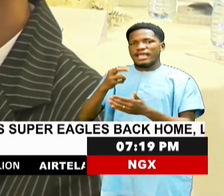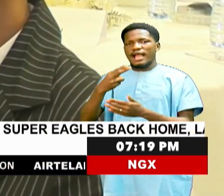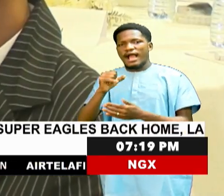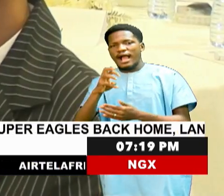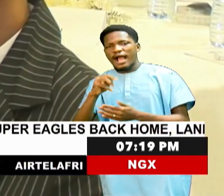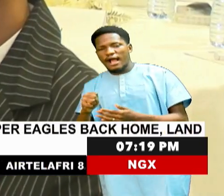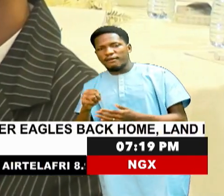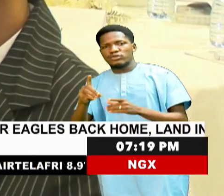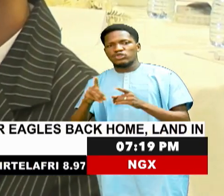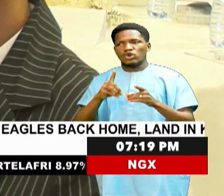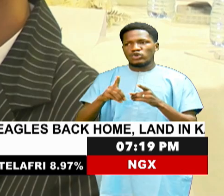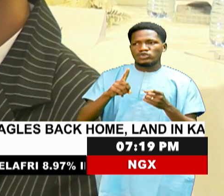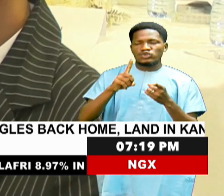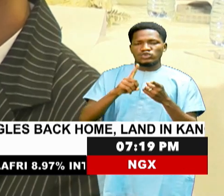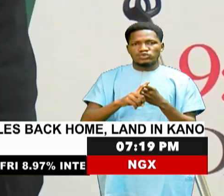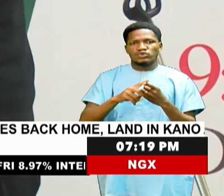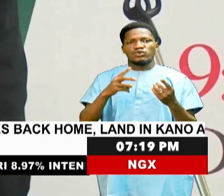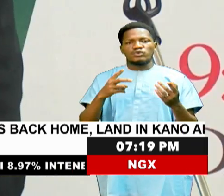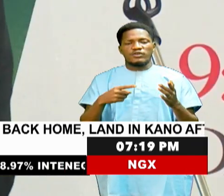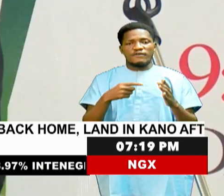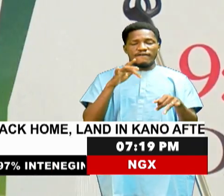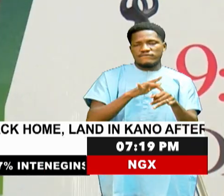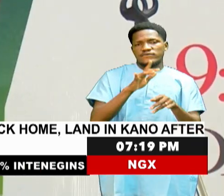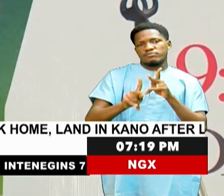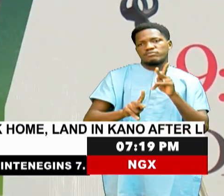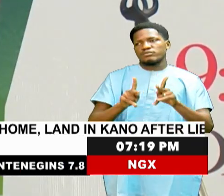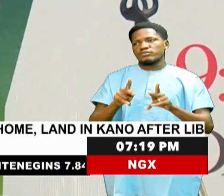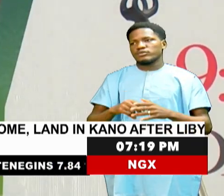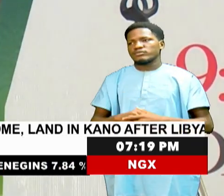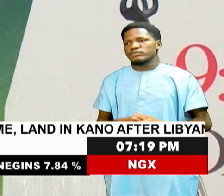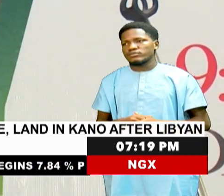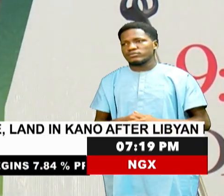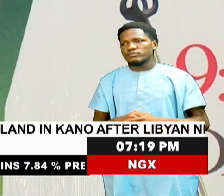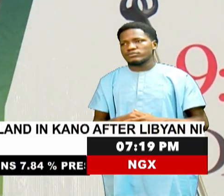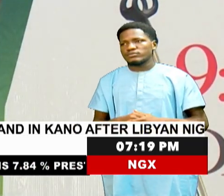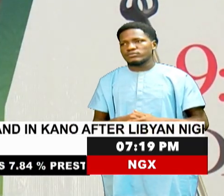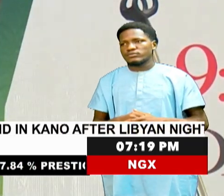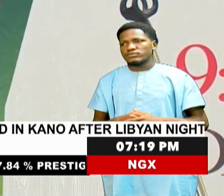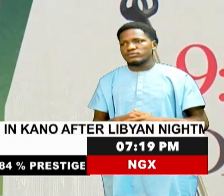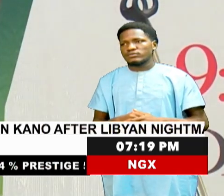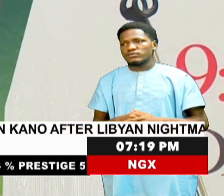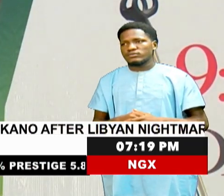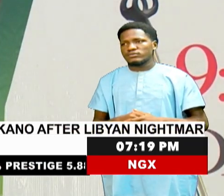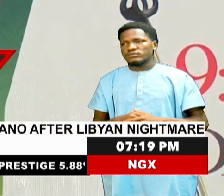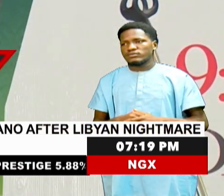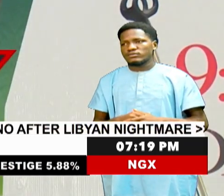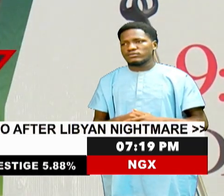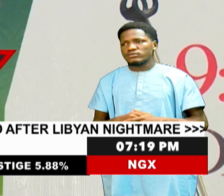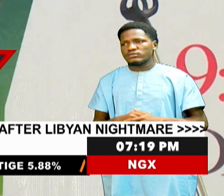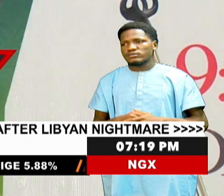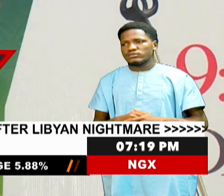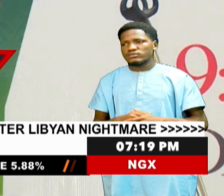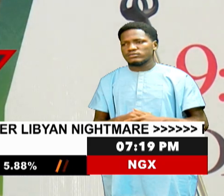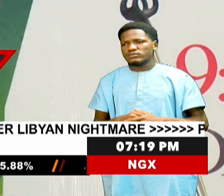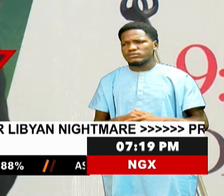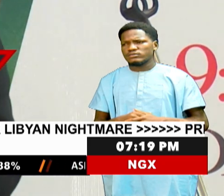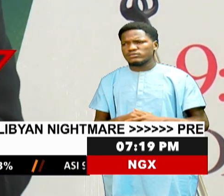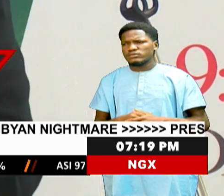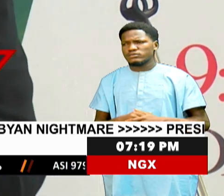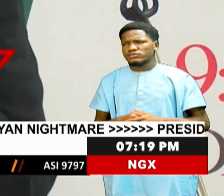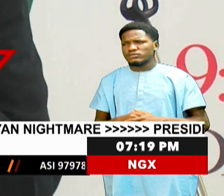for their actions irrespective of whether they are found guilty or not. What developed for FCT is